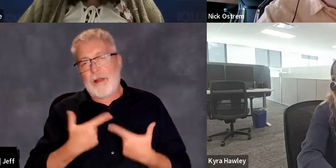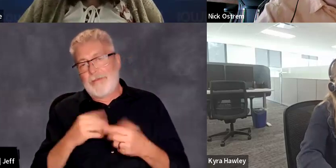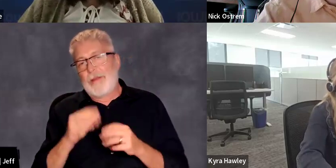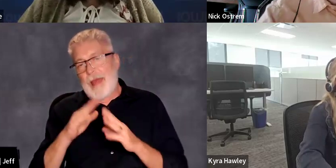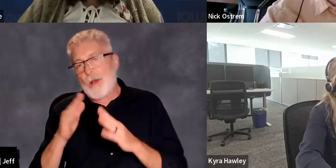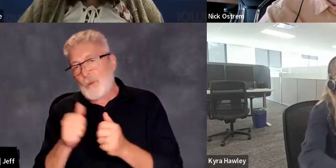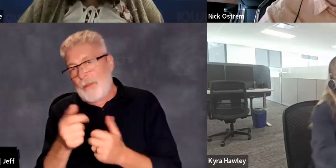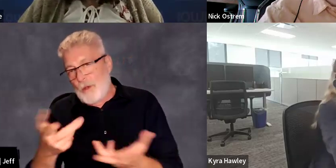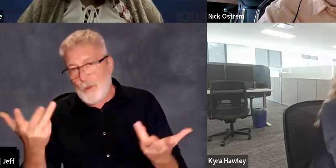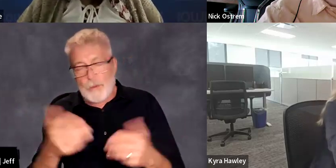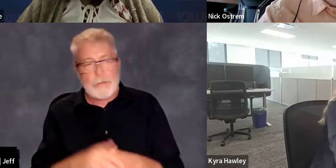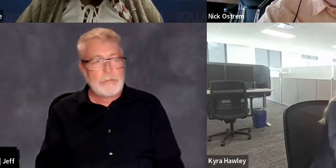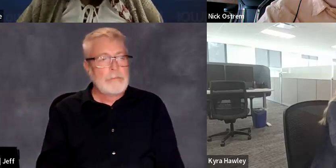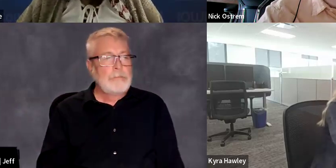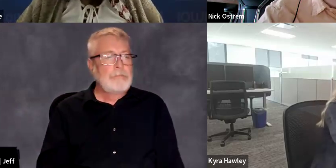Again,